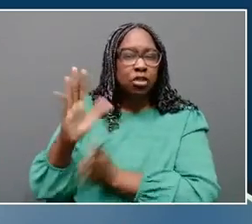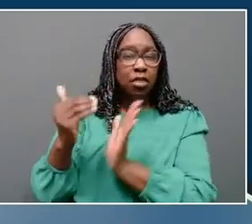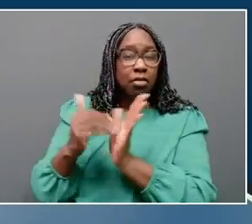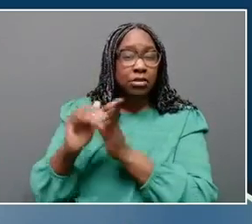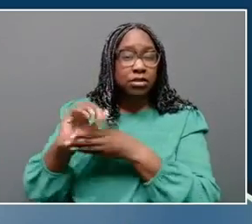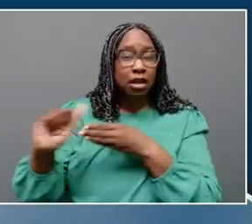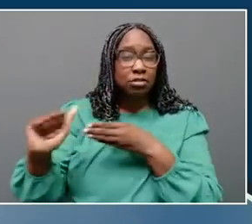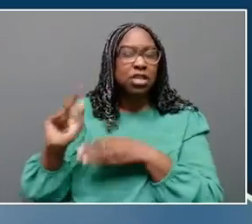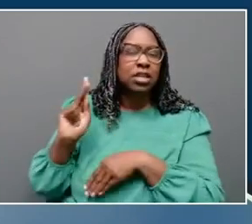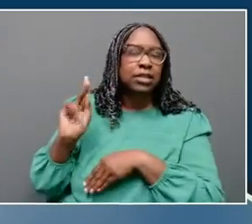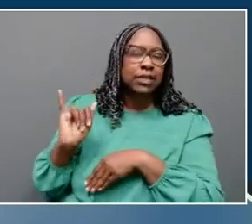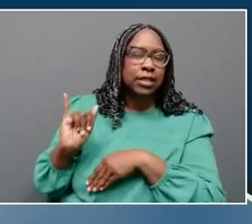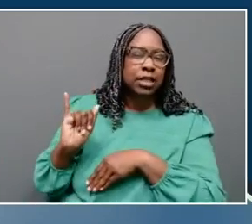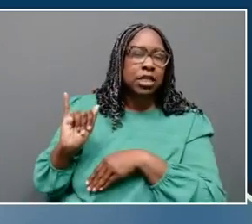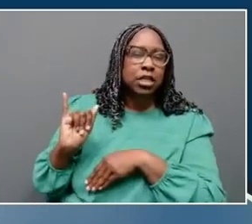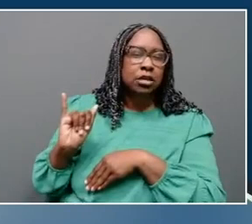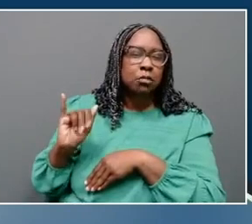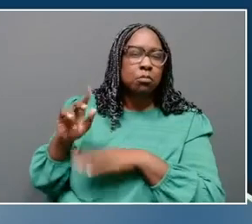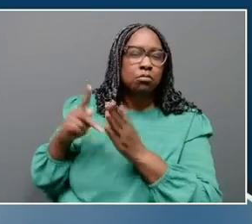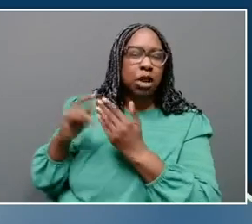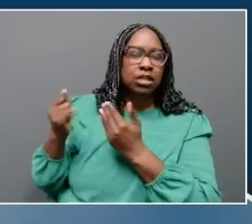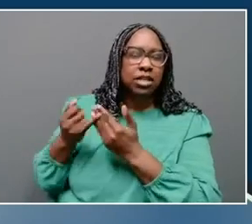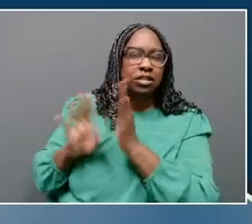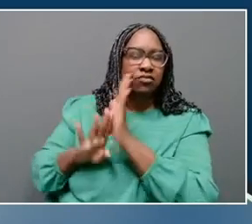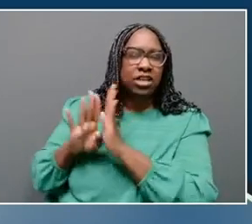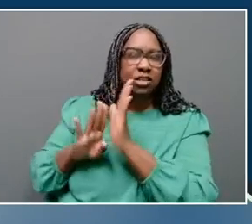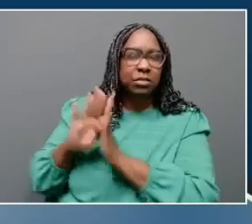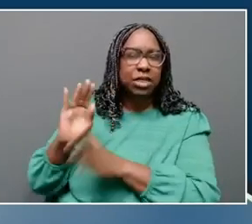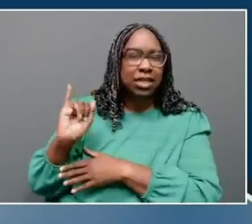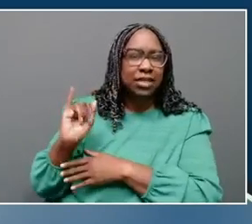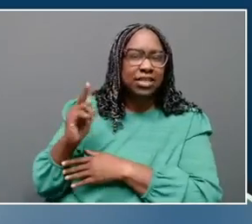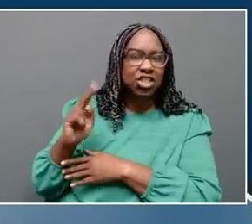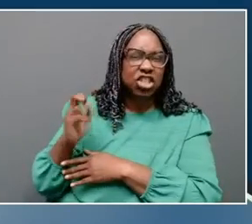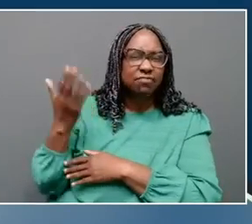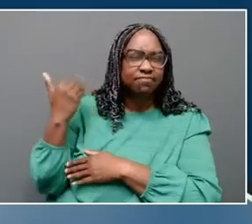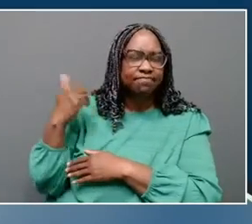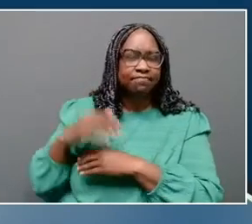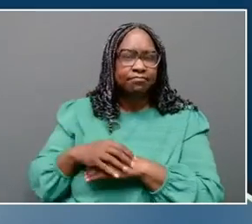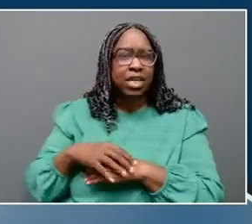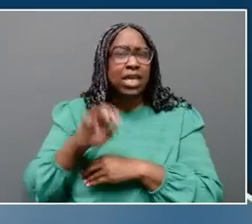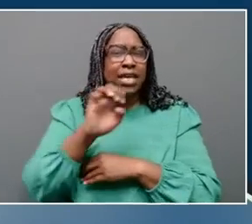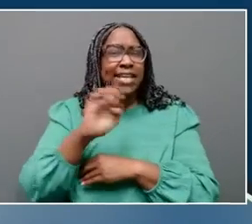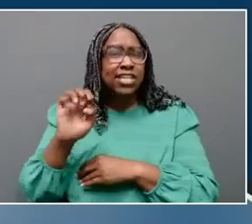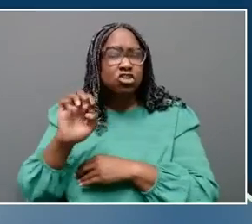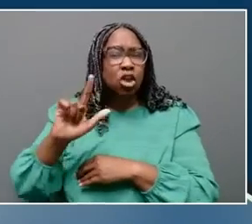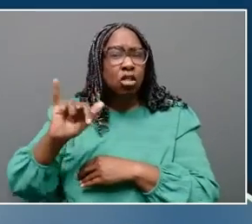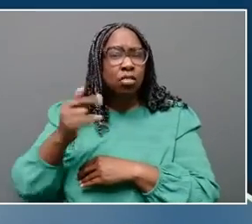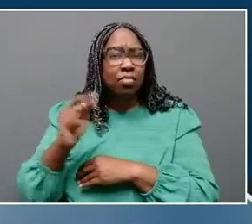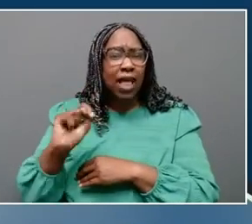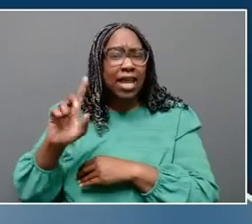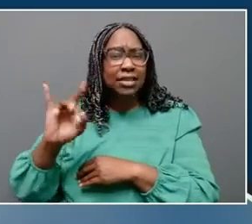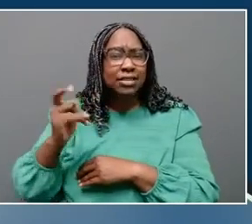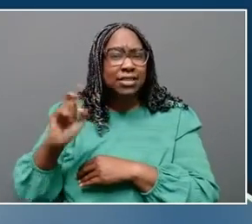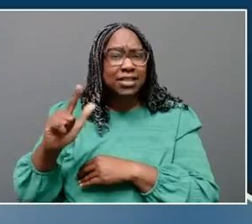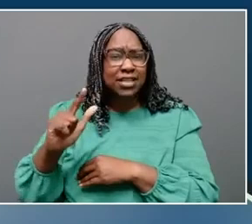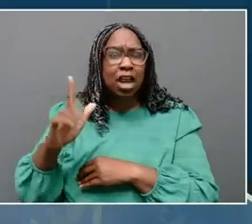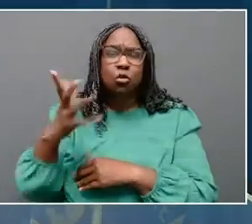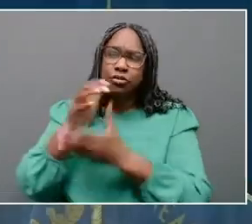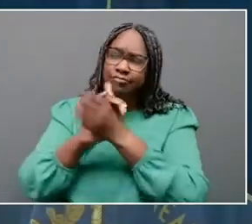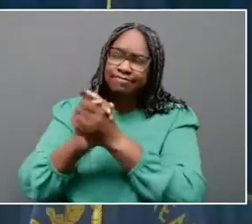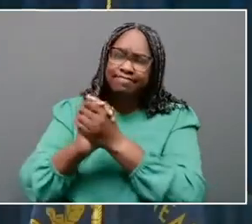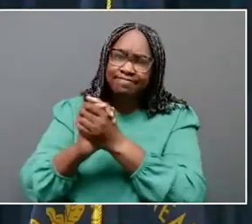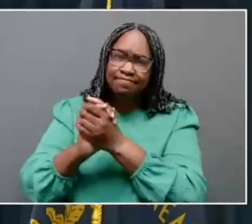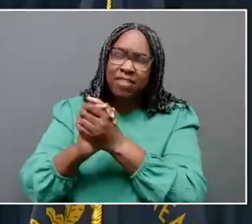Development Initiative earlier this year. I want to congratulate Eastern Light Distilling on this announcement and wish them the very best in this new